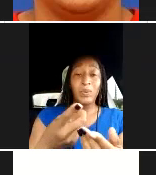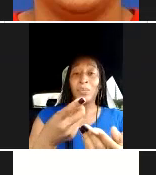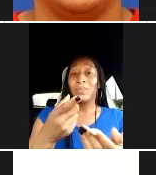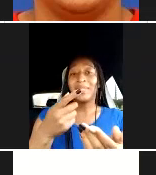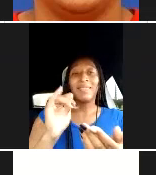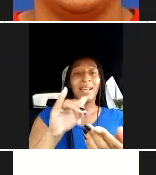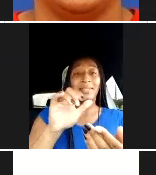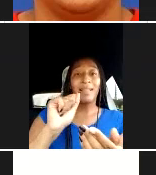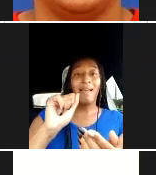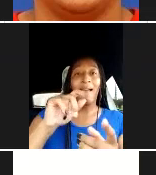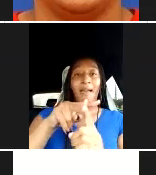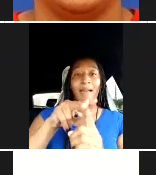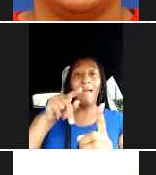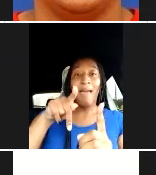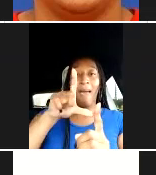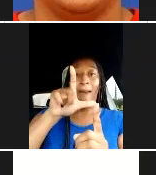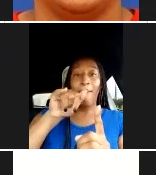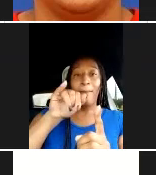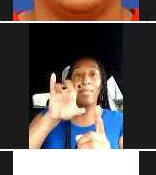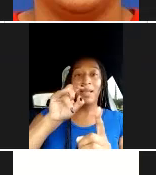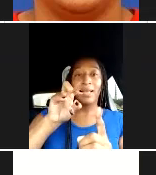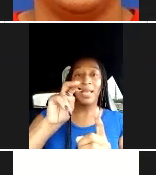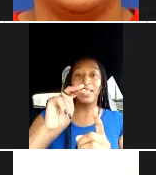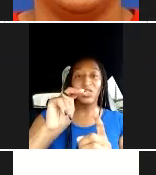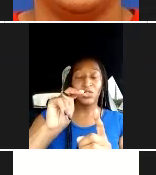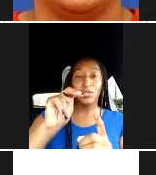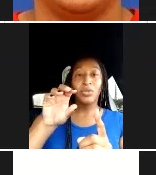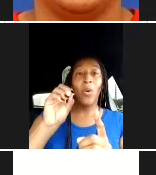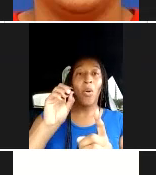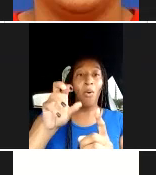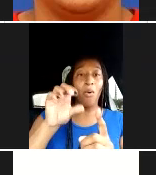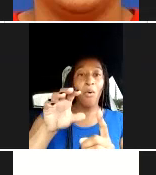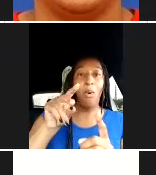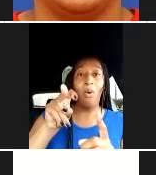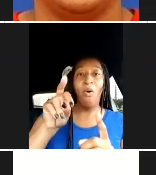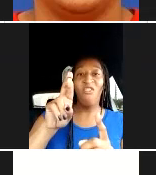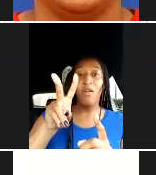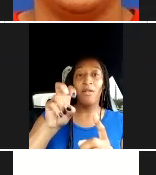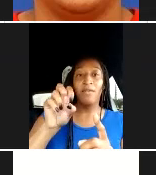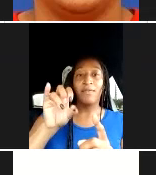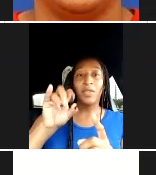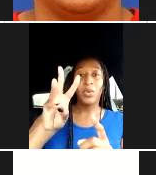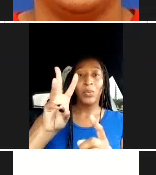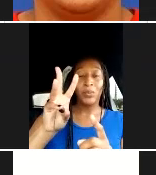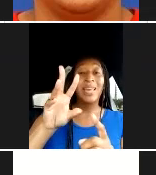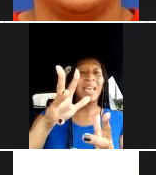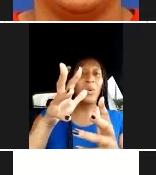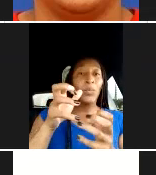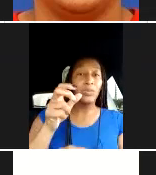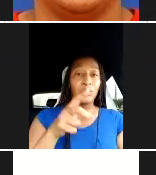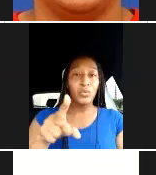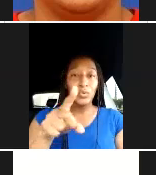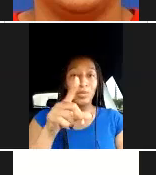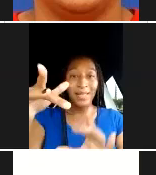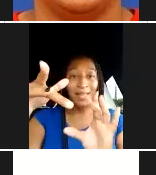this on your own because it basically wants you to make connections between the material that we've covered and